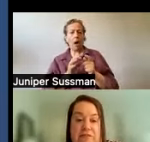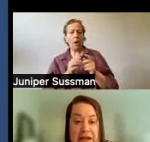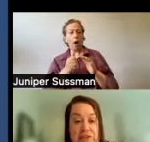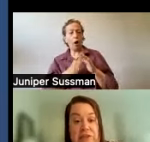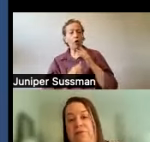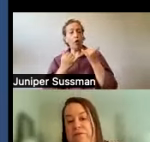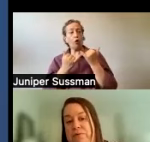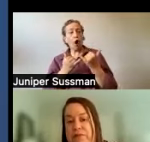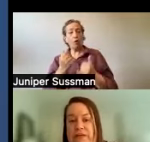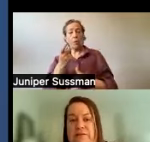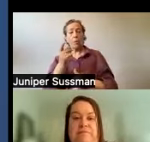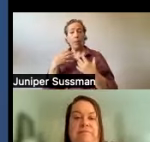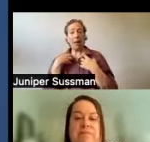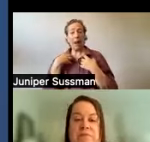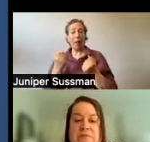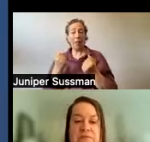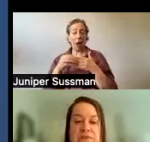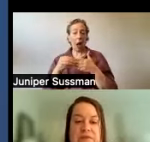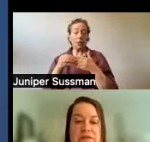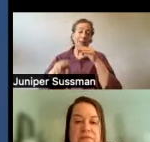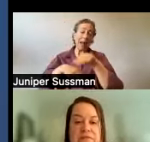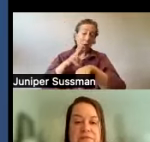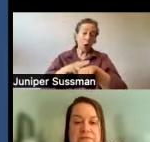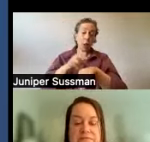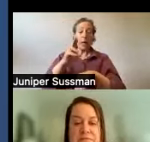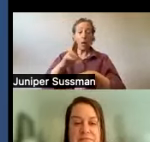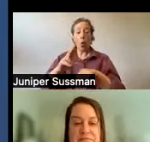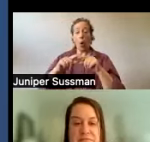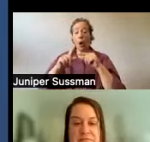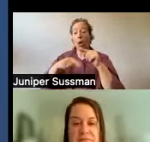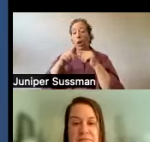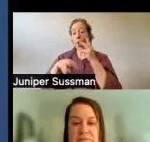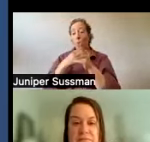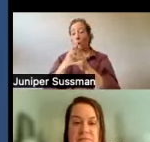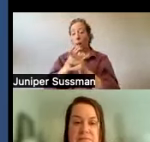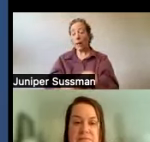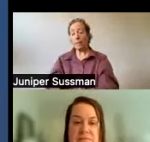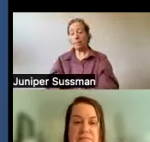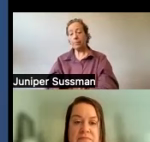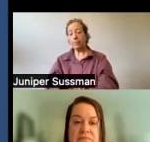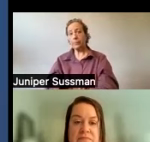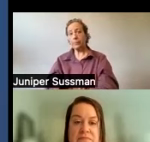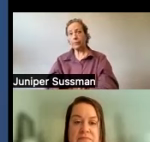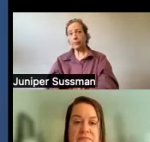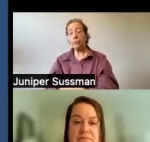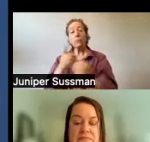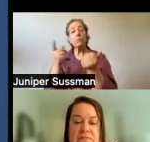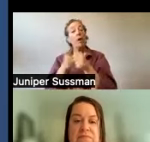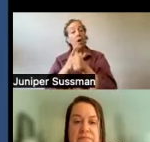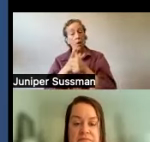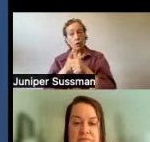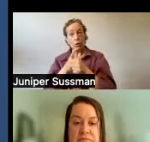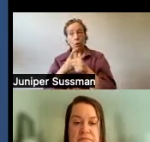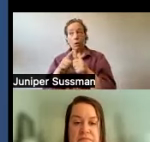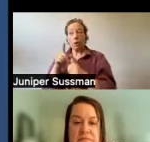either nationally or locally? Well, first a comment that local public health departments and officers have